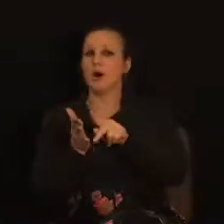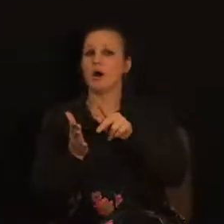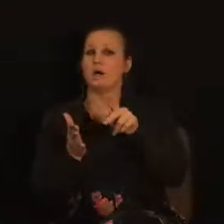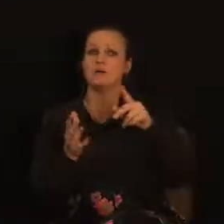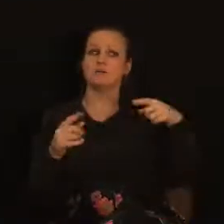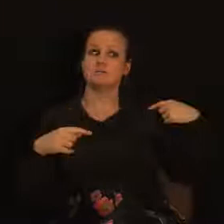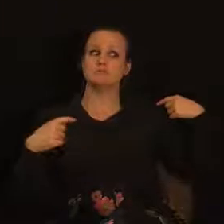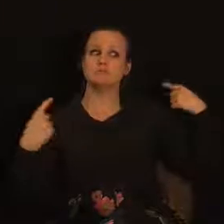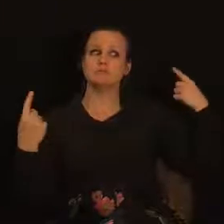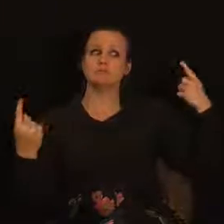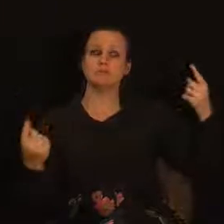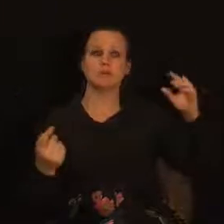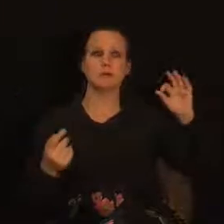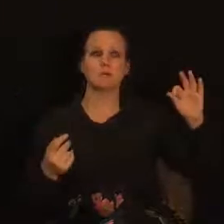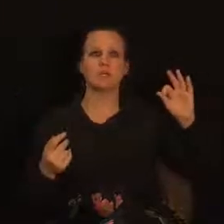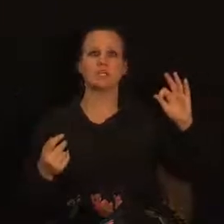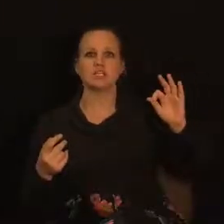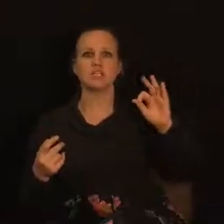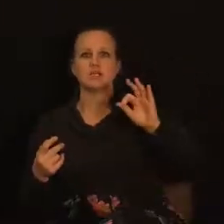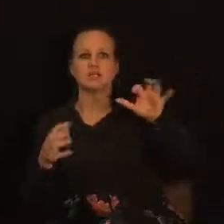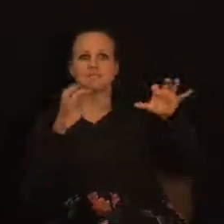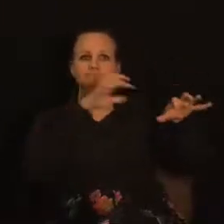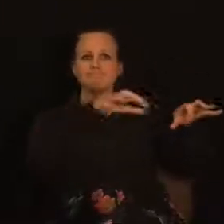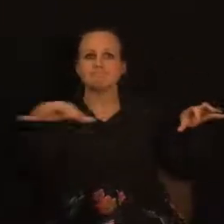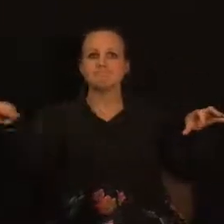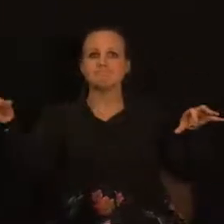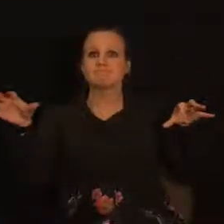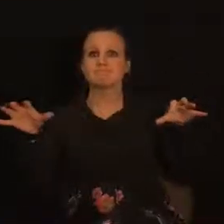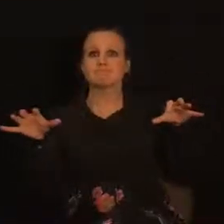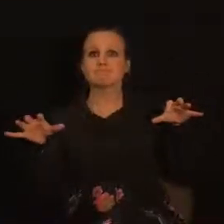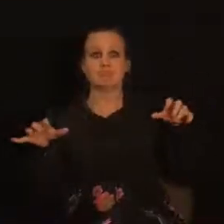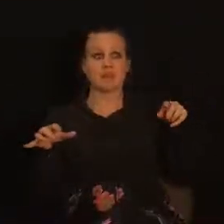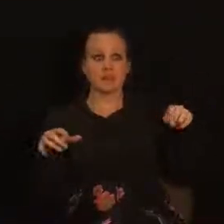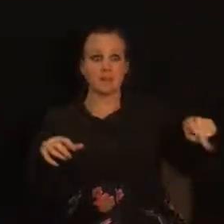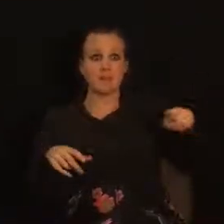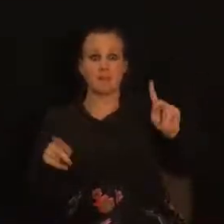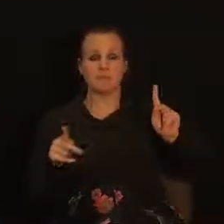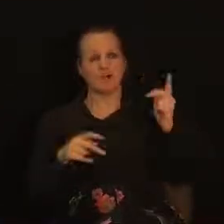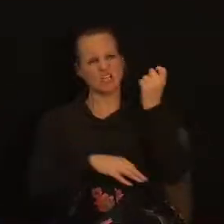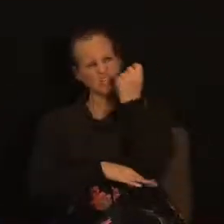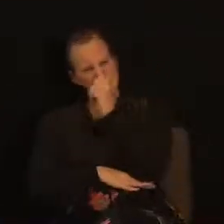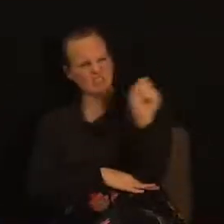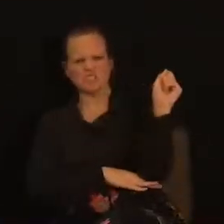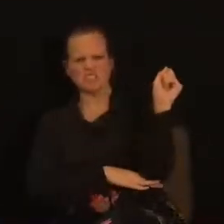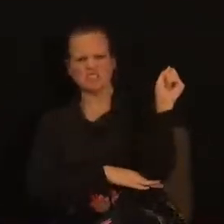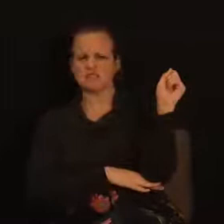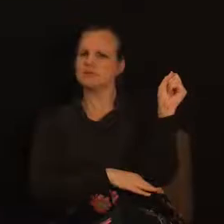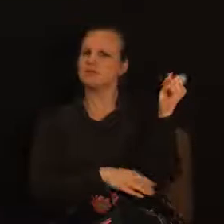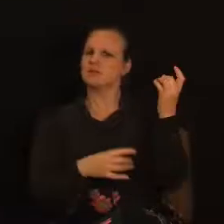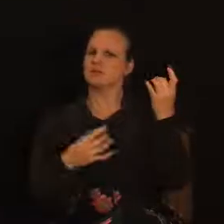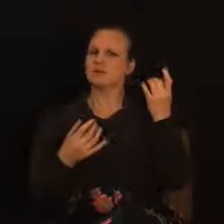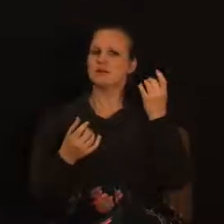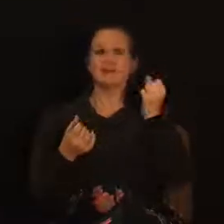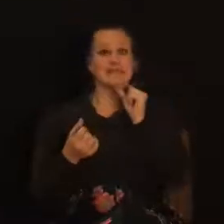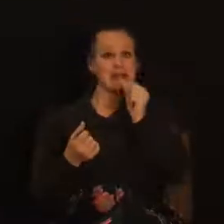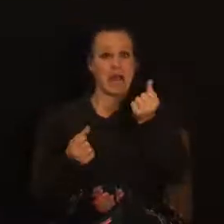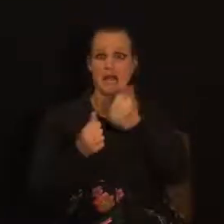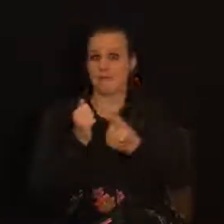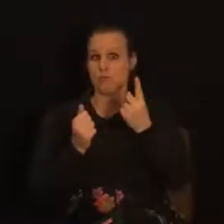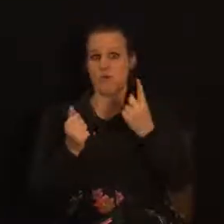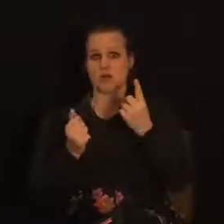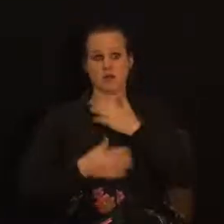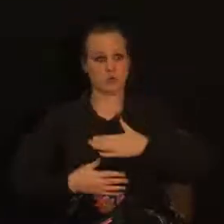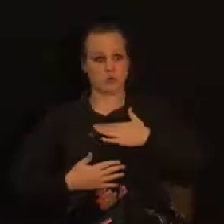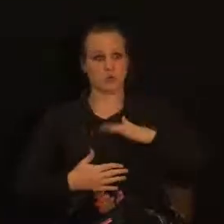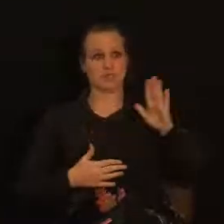preaching, riots are breaking out because not everybody likes the message that he's sharing. So people are coming to know the Lord,